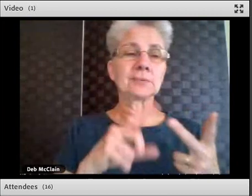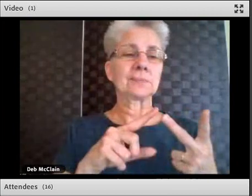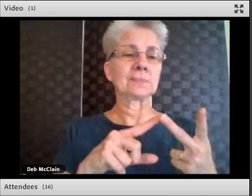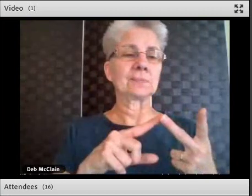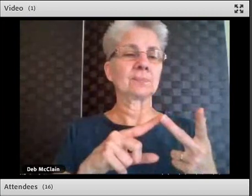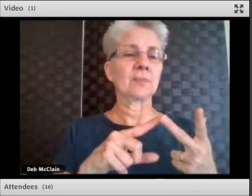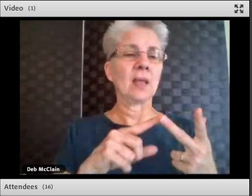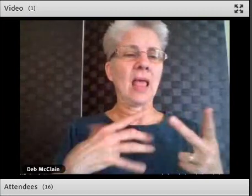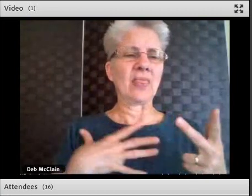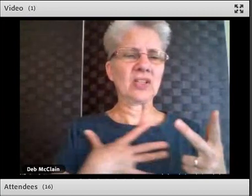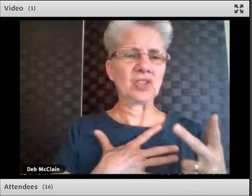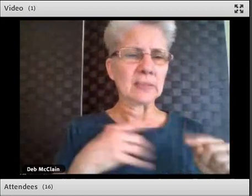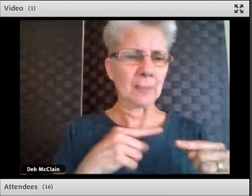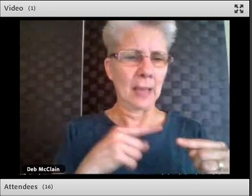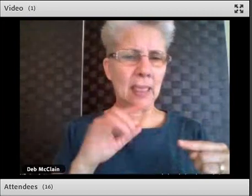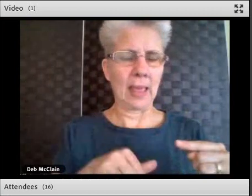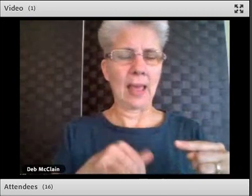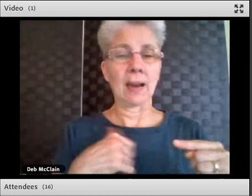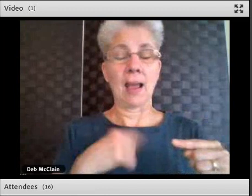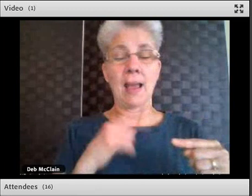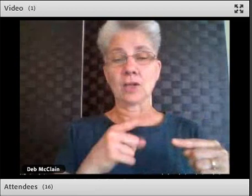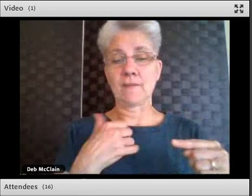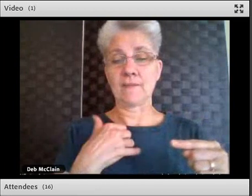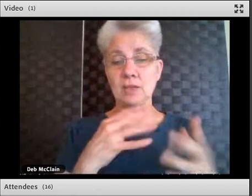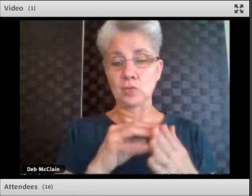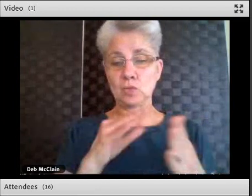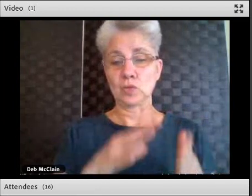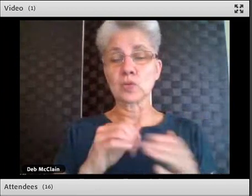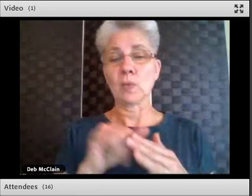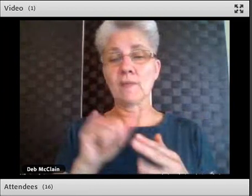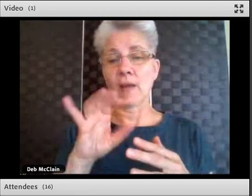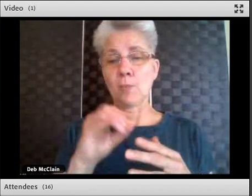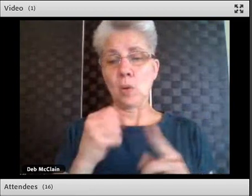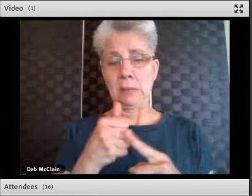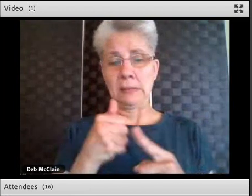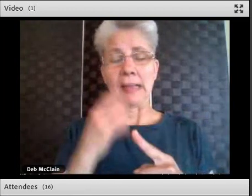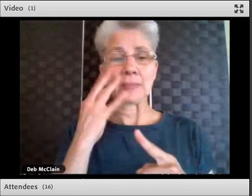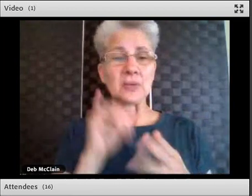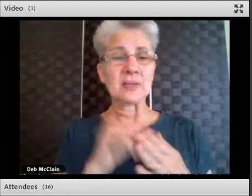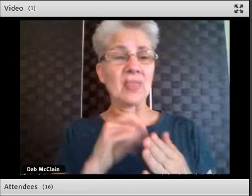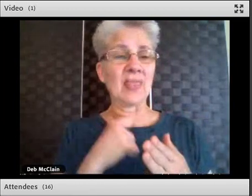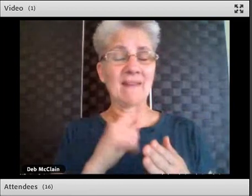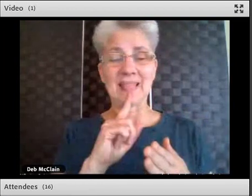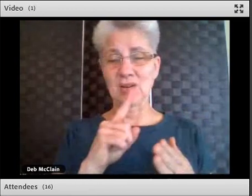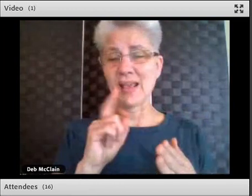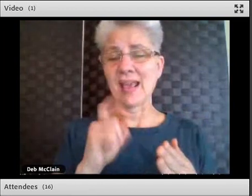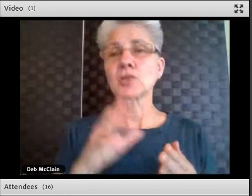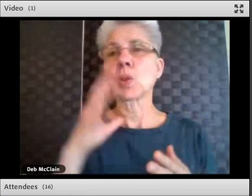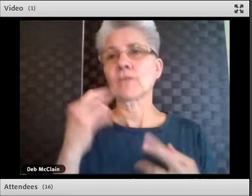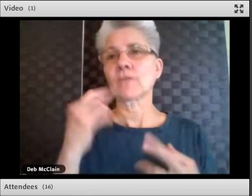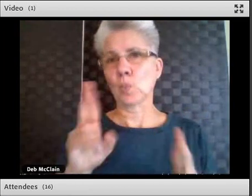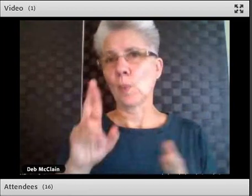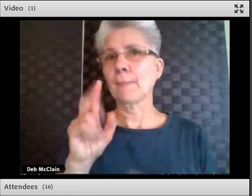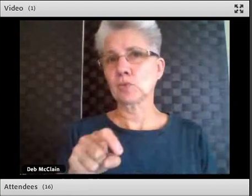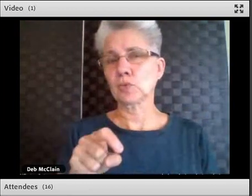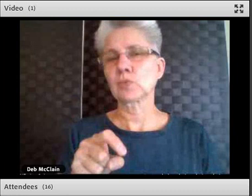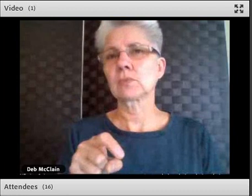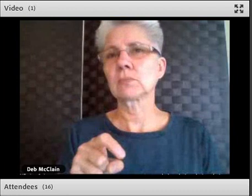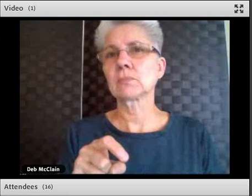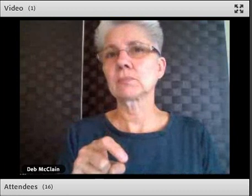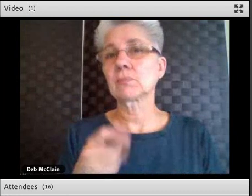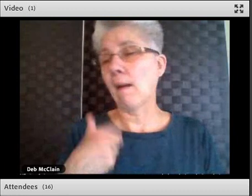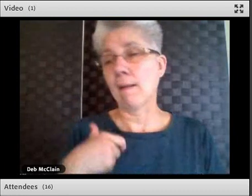and the chest pains. I actually have had students with fibro who have experienced it, and they have literally had to leave the room. And